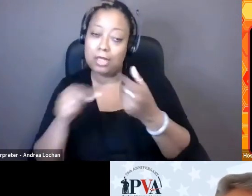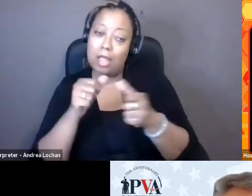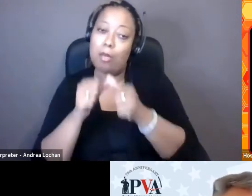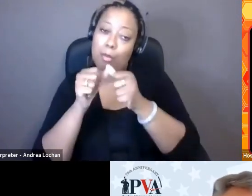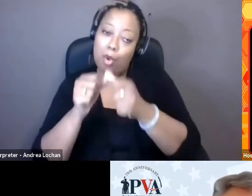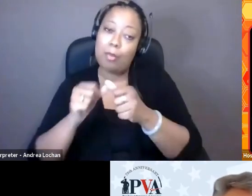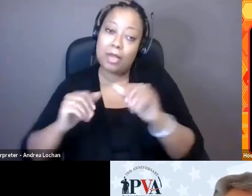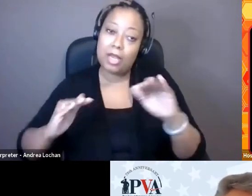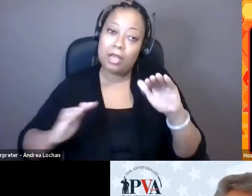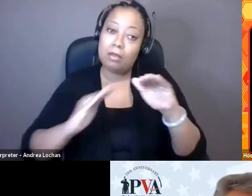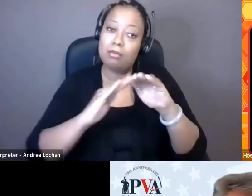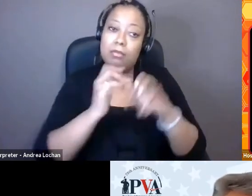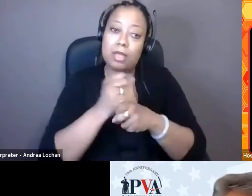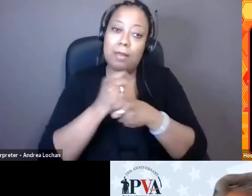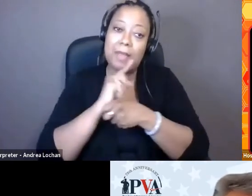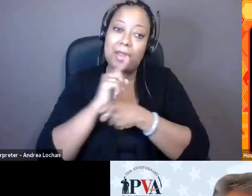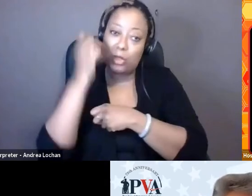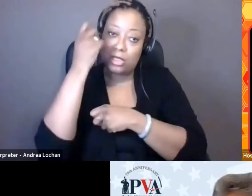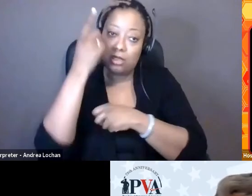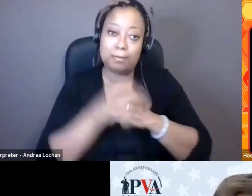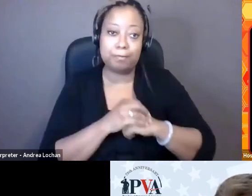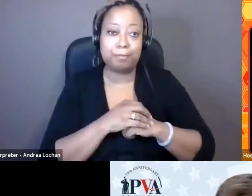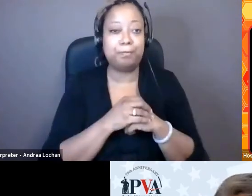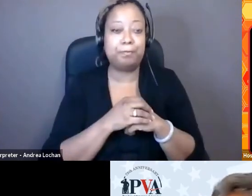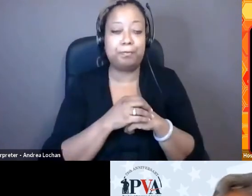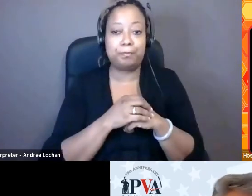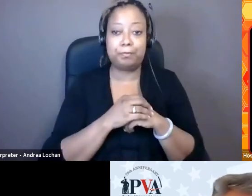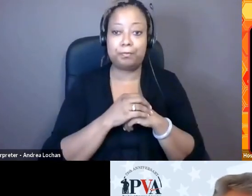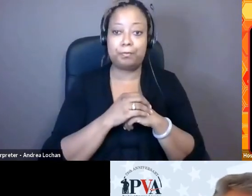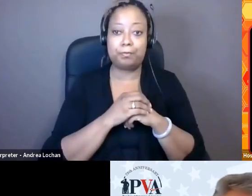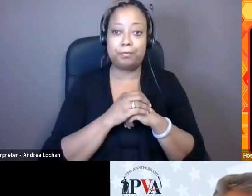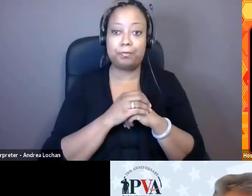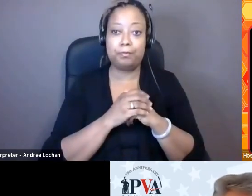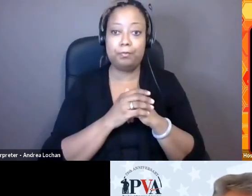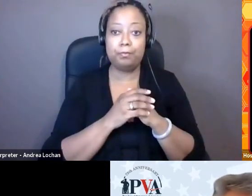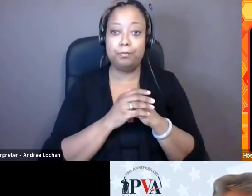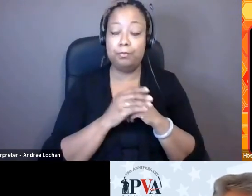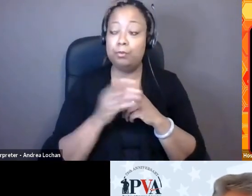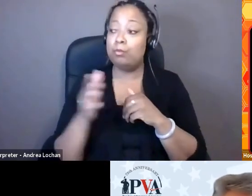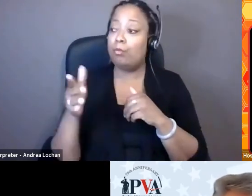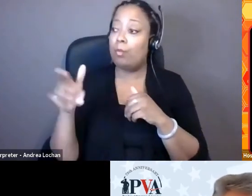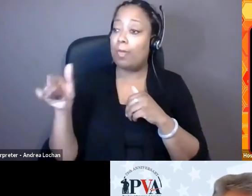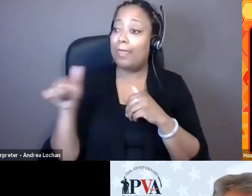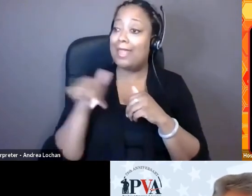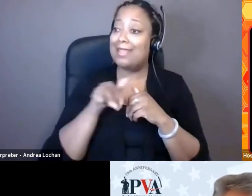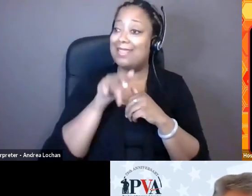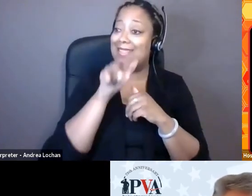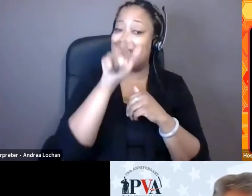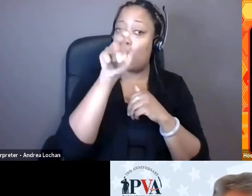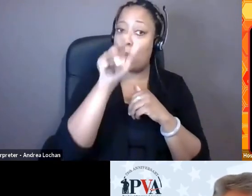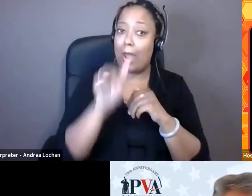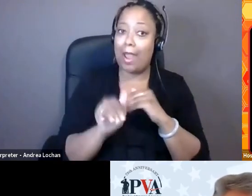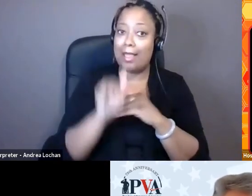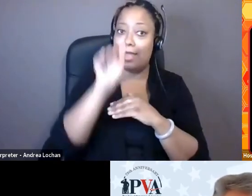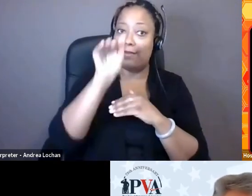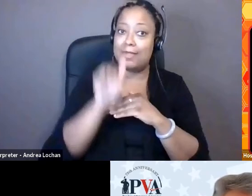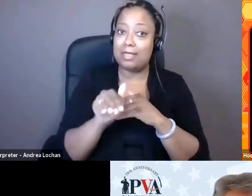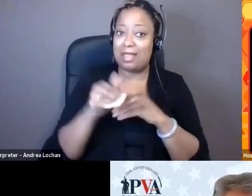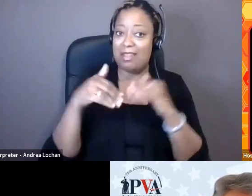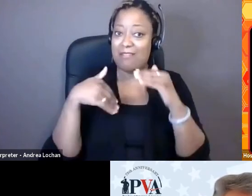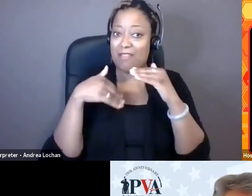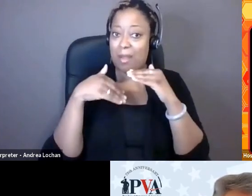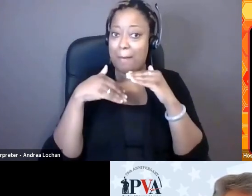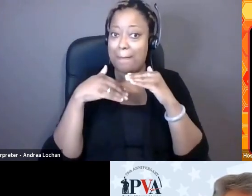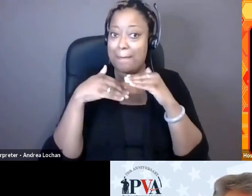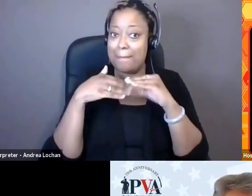to last longer and be Okay, more stable. sounds good. And next question has to do with stairway width. Is there a minimum